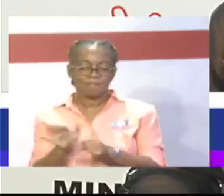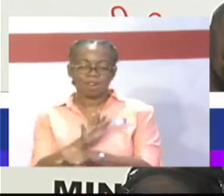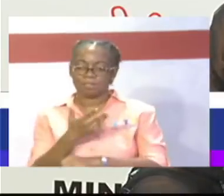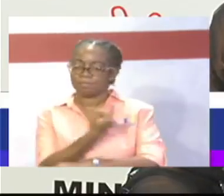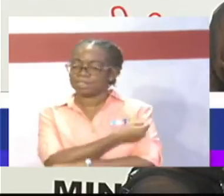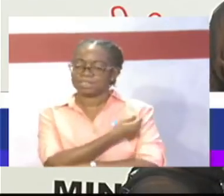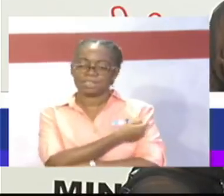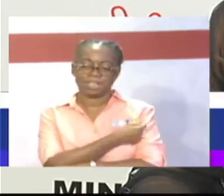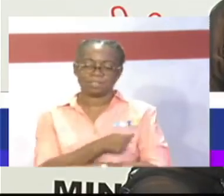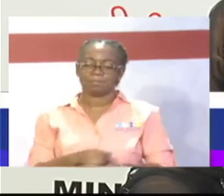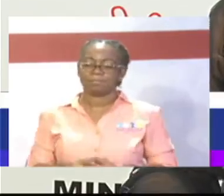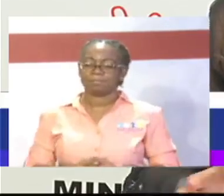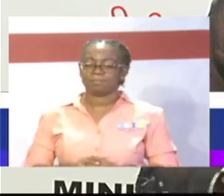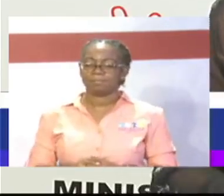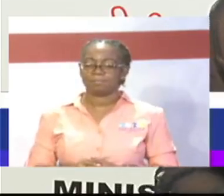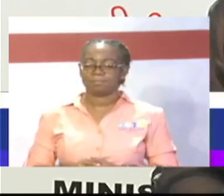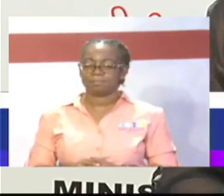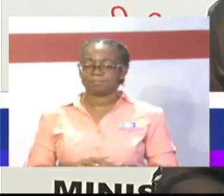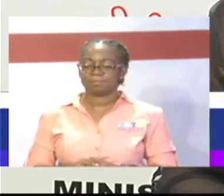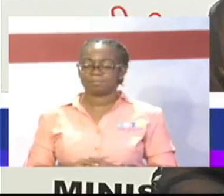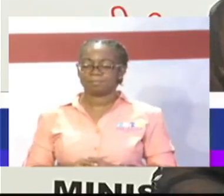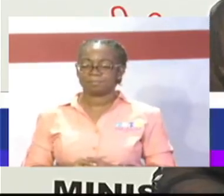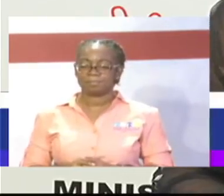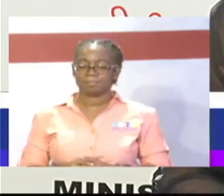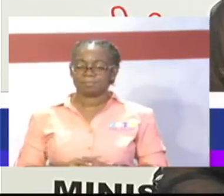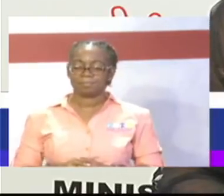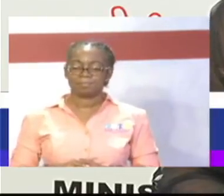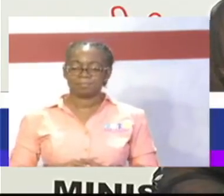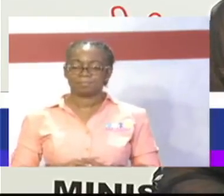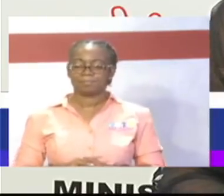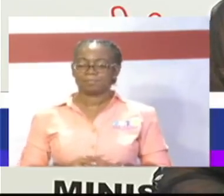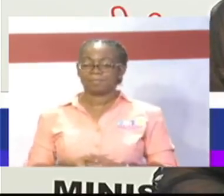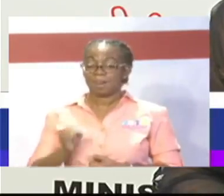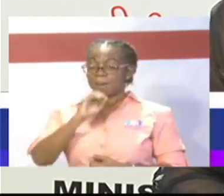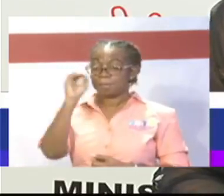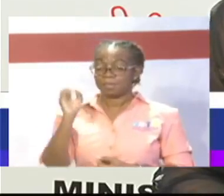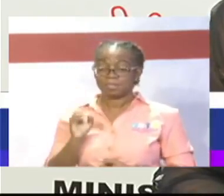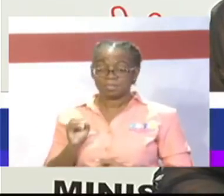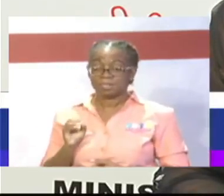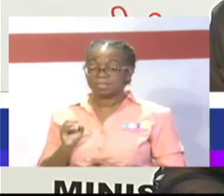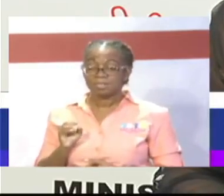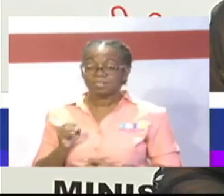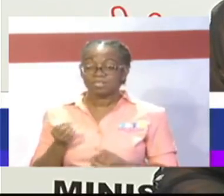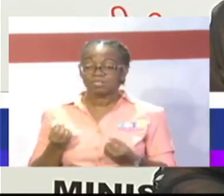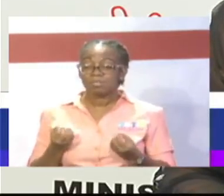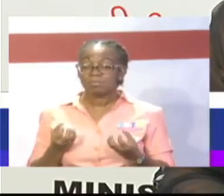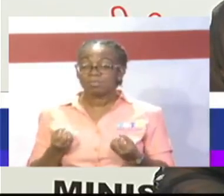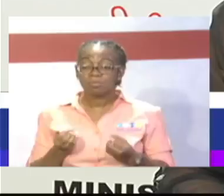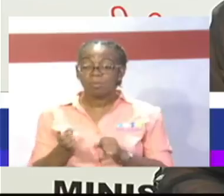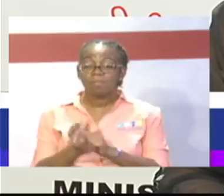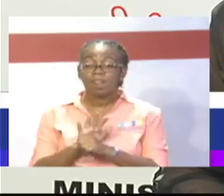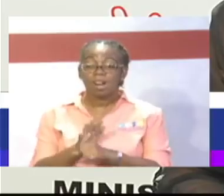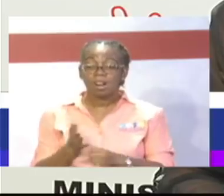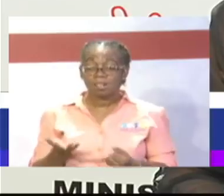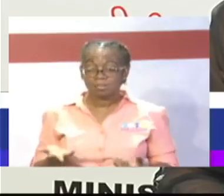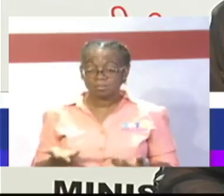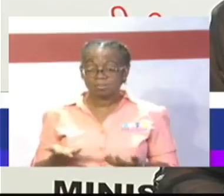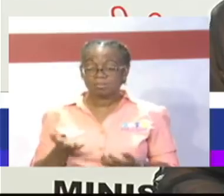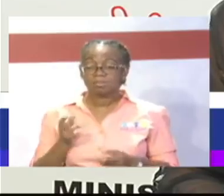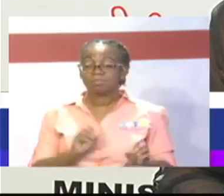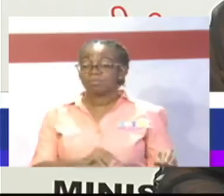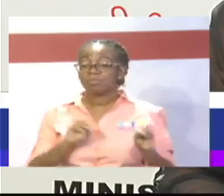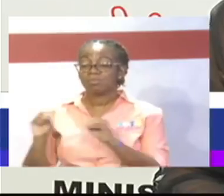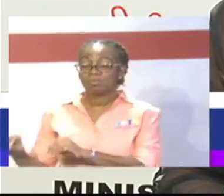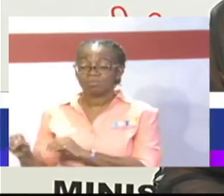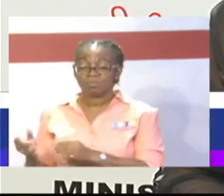vaccinated. The number or the percentage of COVID-19 patients who require transfer on a daily